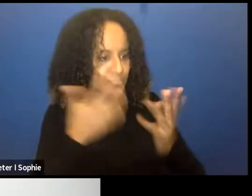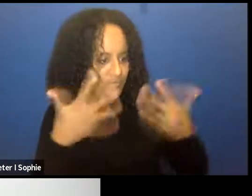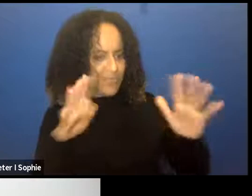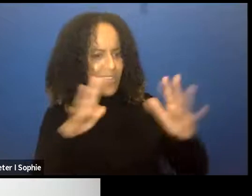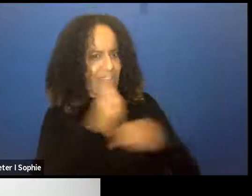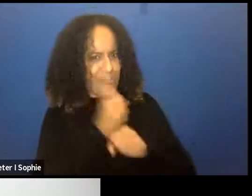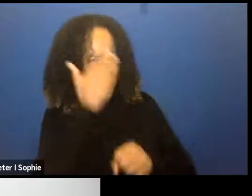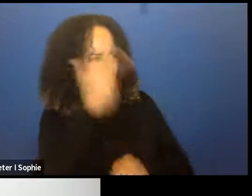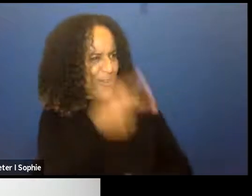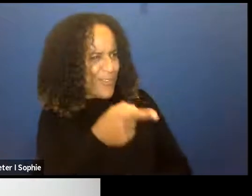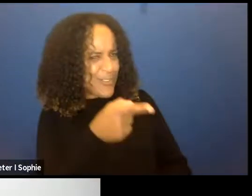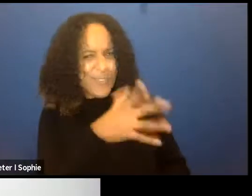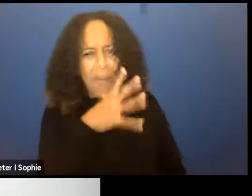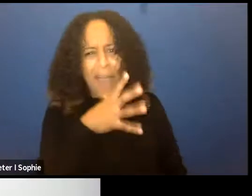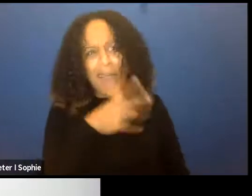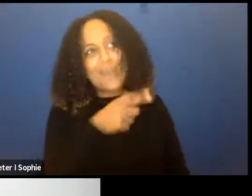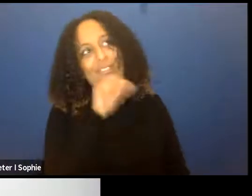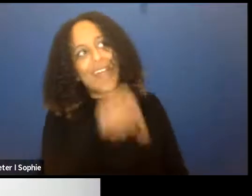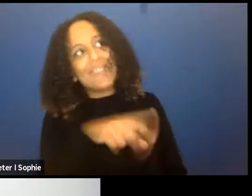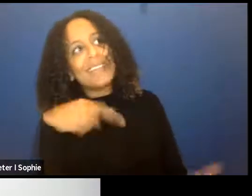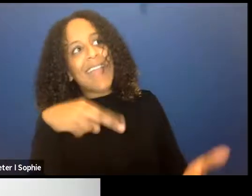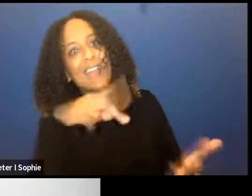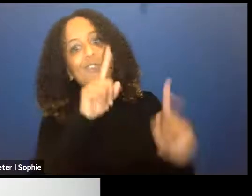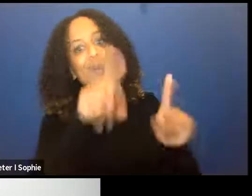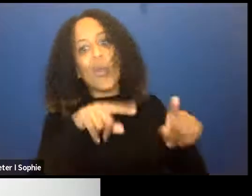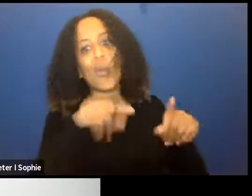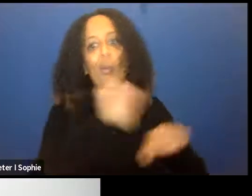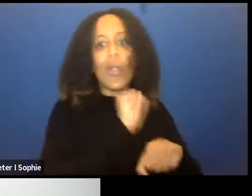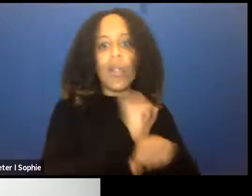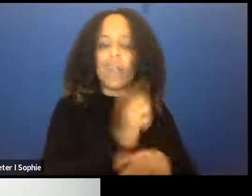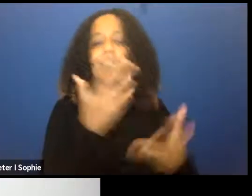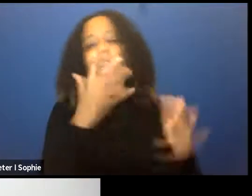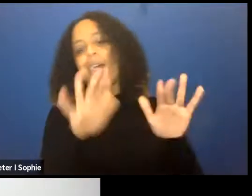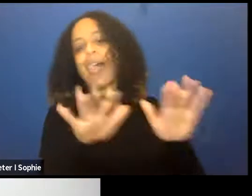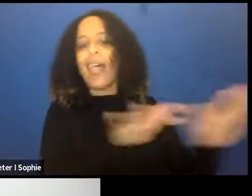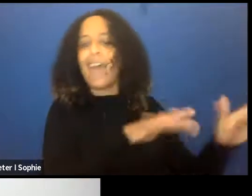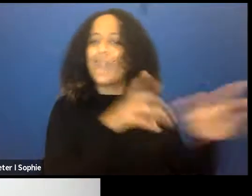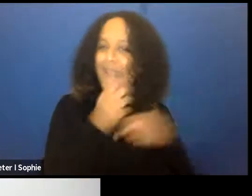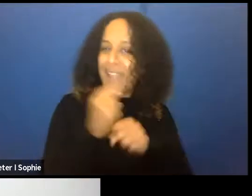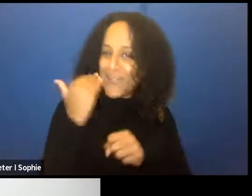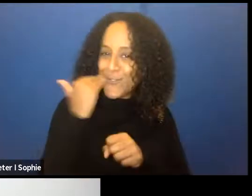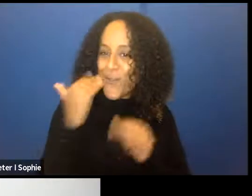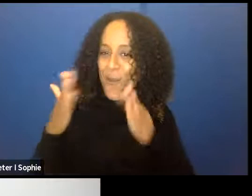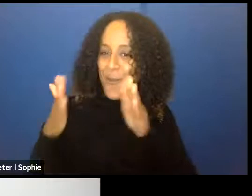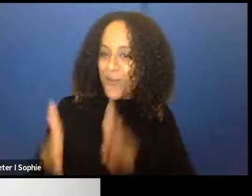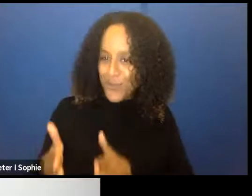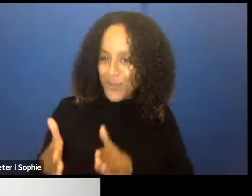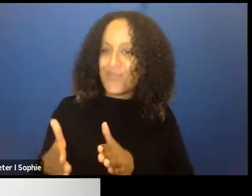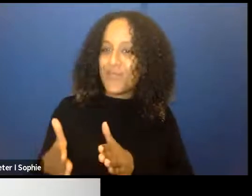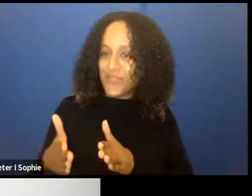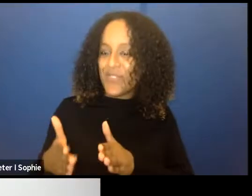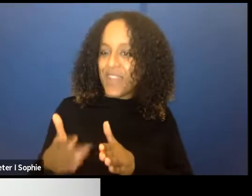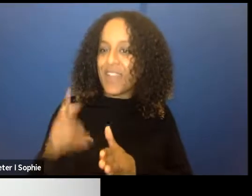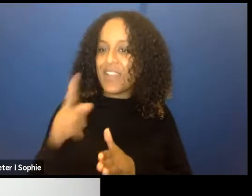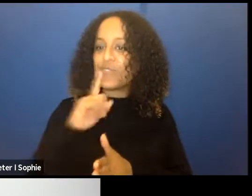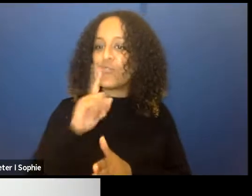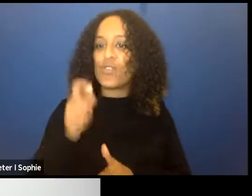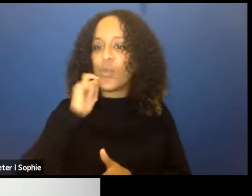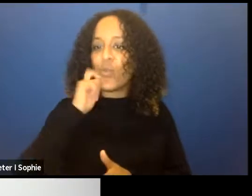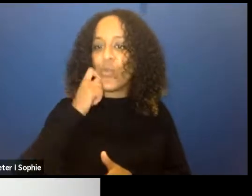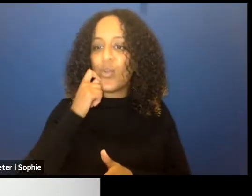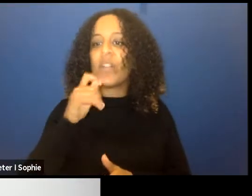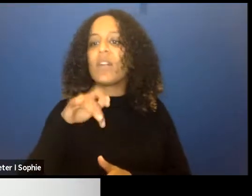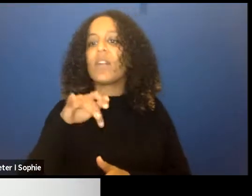oh, she's a mom. She likes to dance. She goes to work out. You get to know this person. I think it's really cool. I think